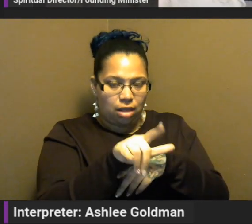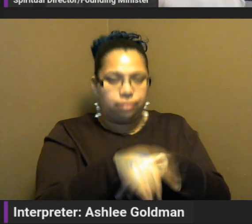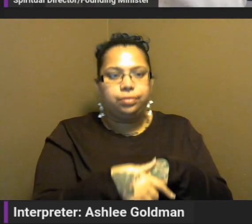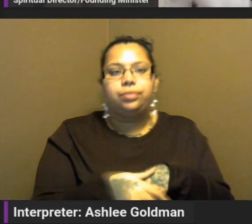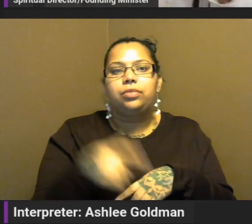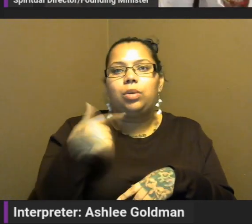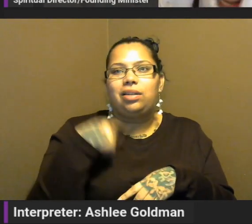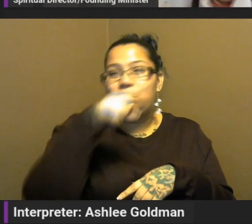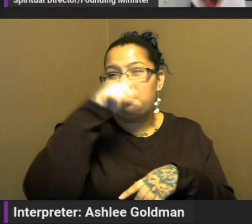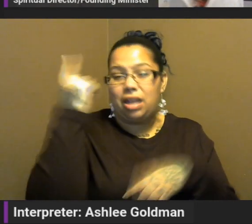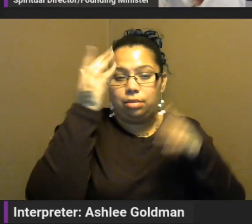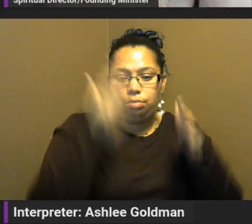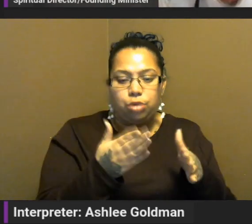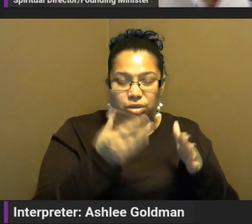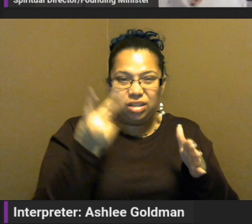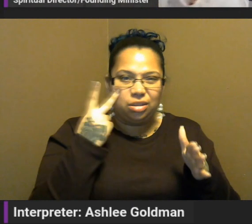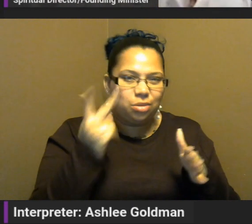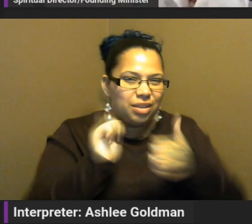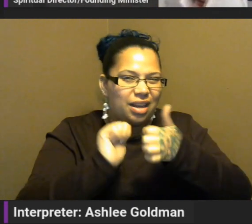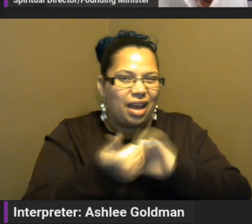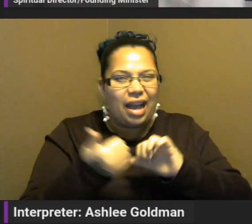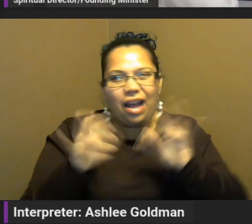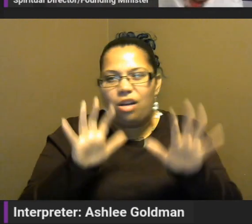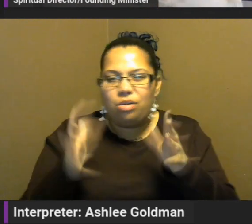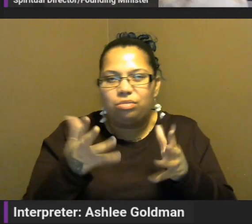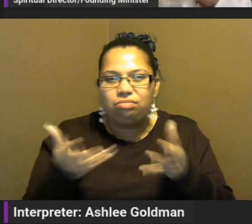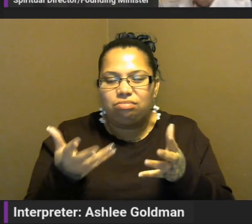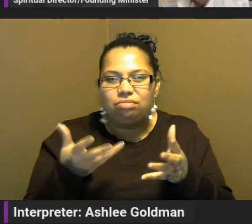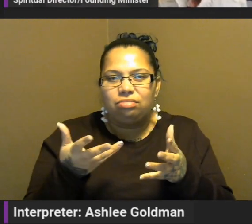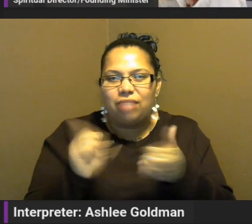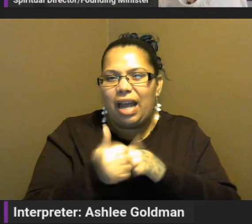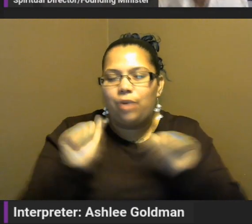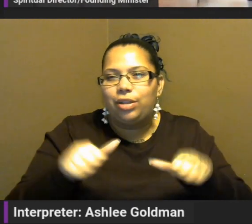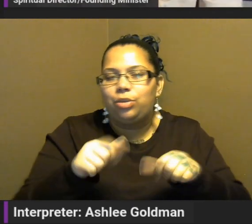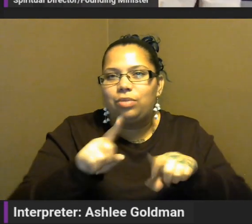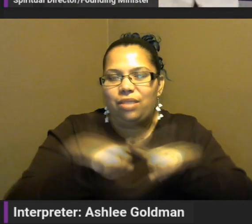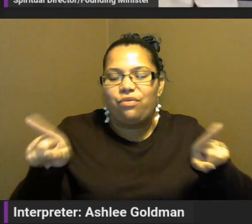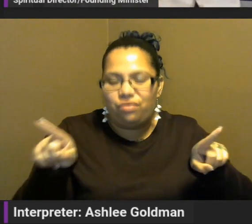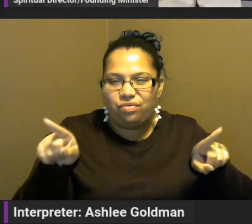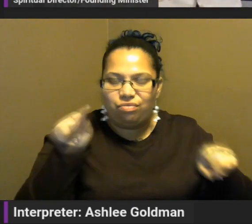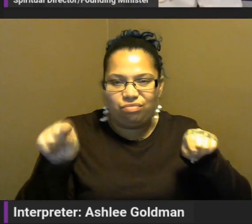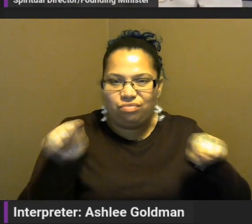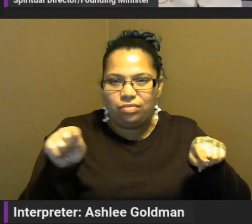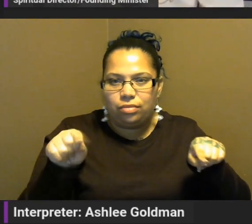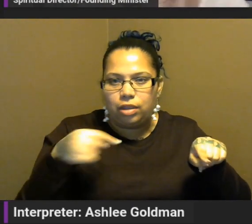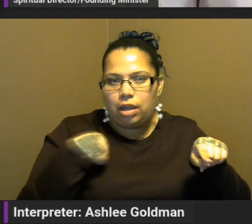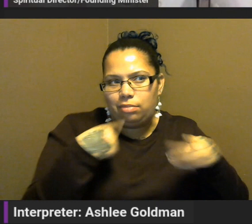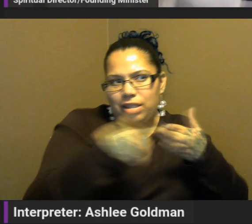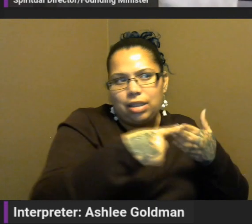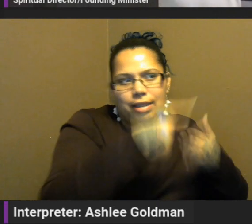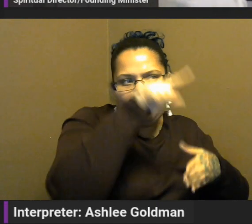consciousness begins to, because how does one differentiate? Well, when I'm talking about black